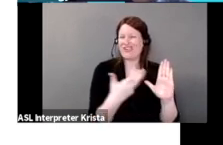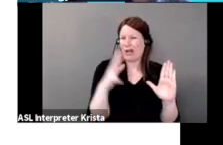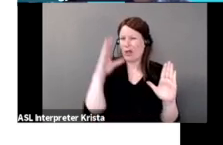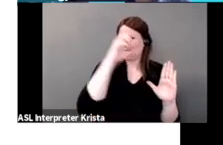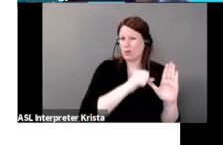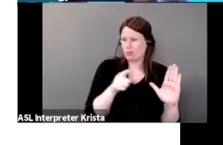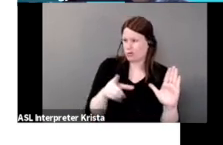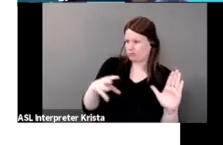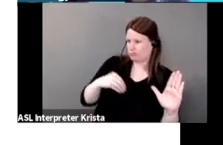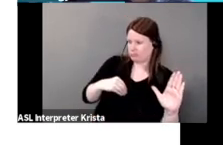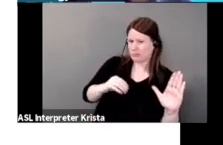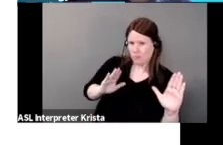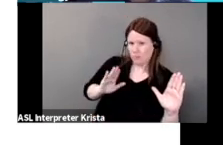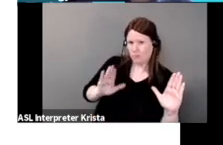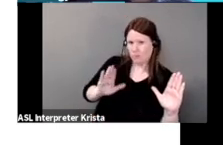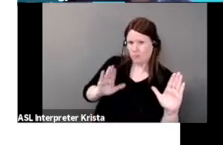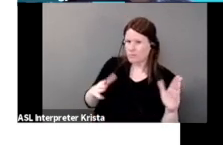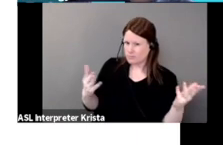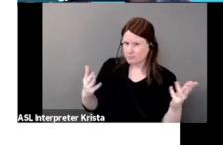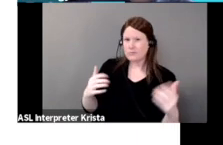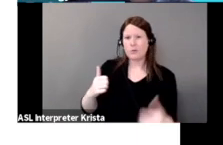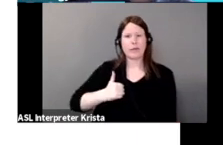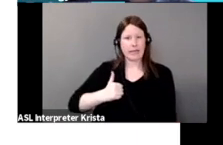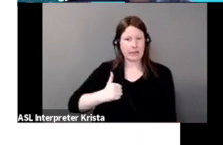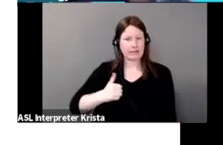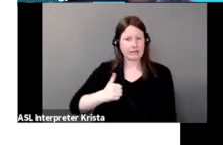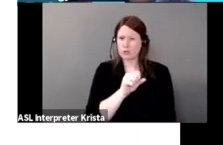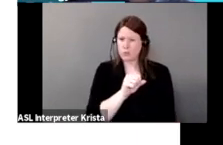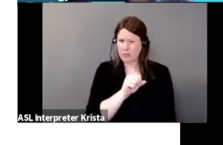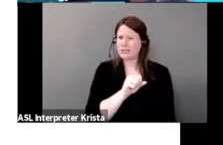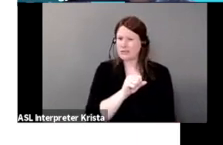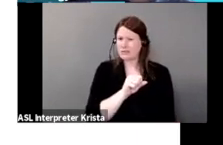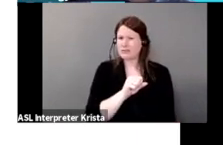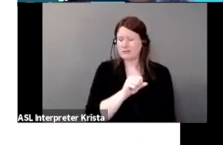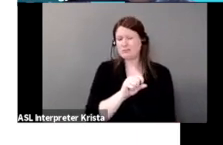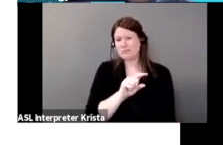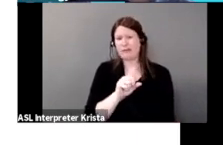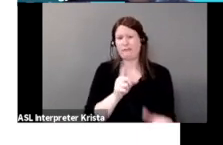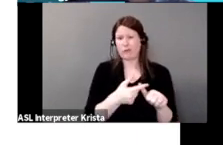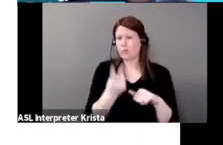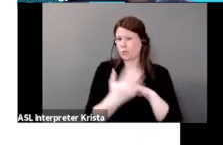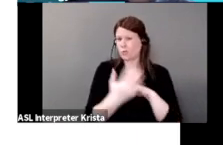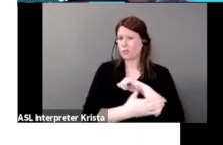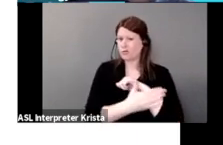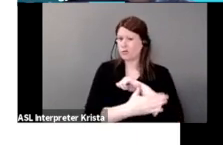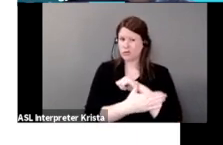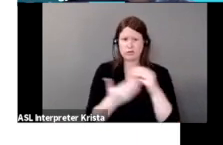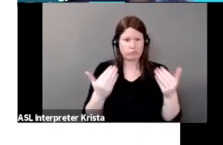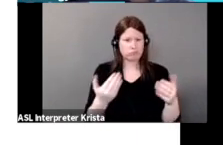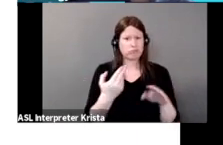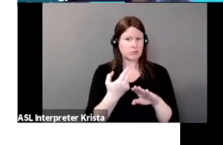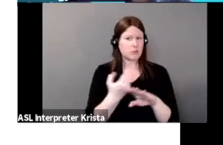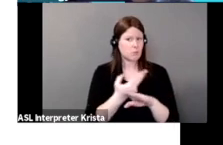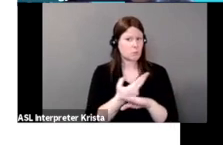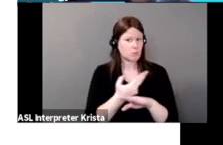So Canada and the US are first to use jurisdictions, and that it is different in some other jurisdictions.